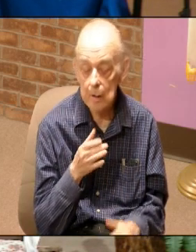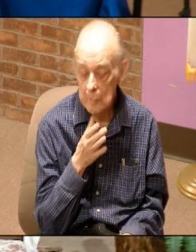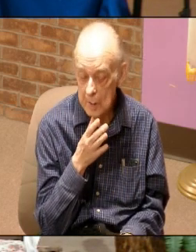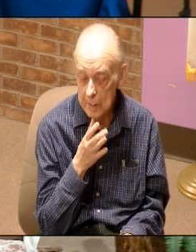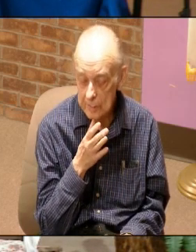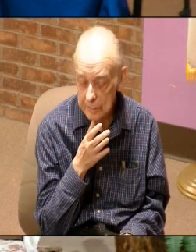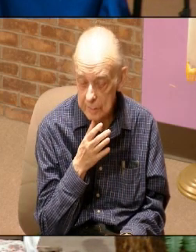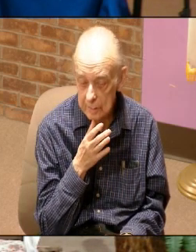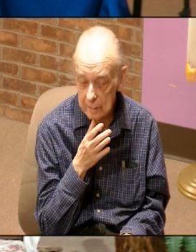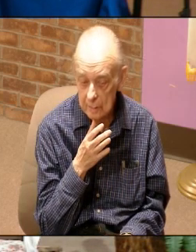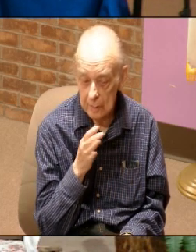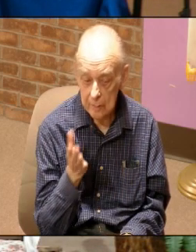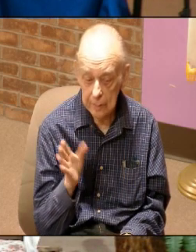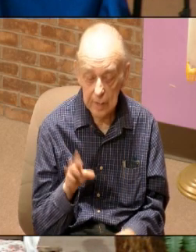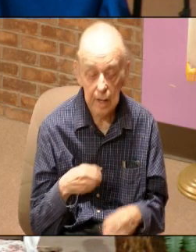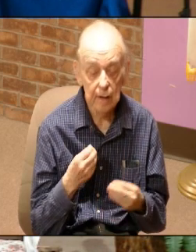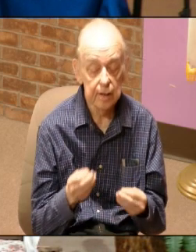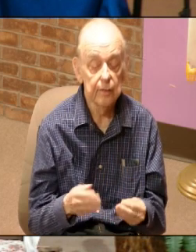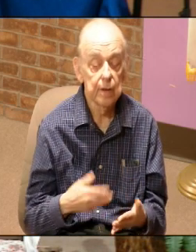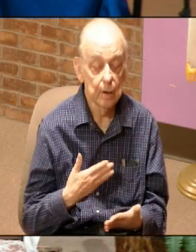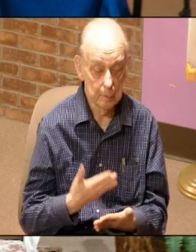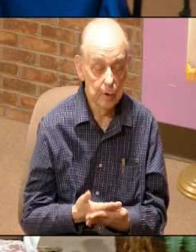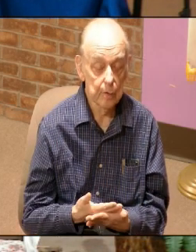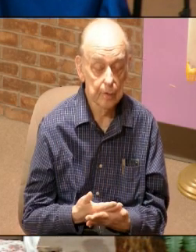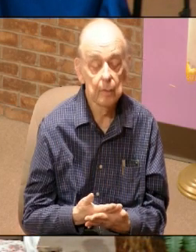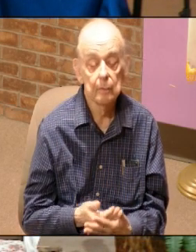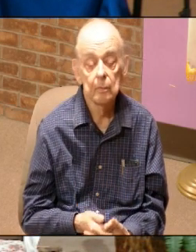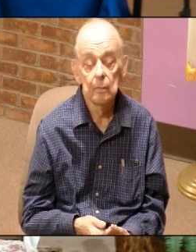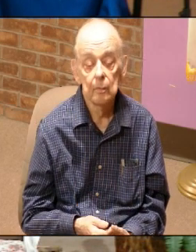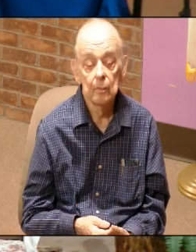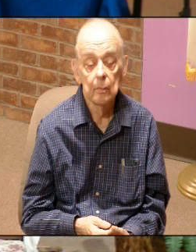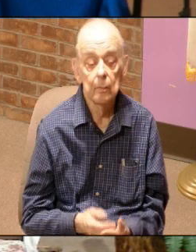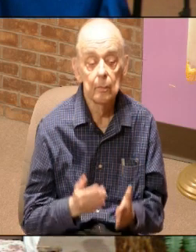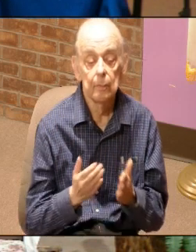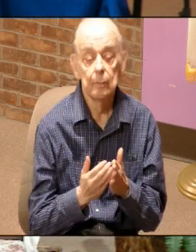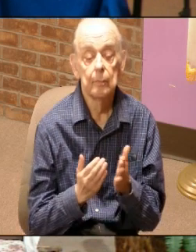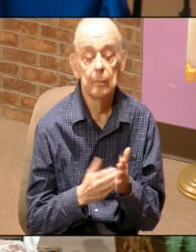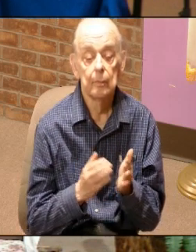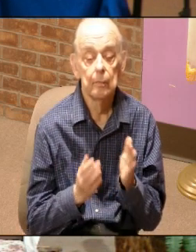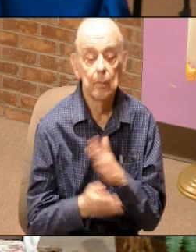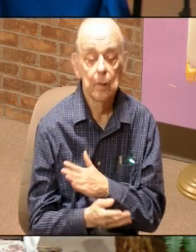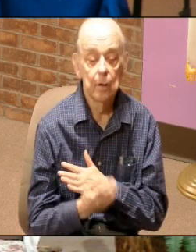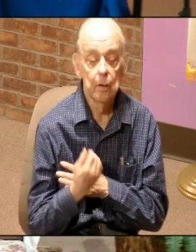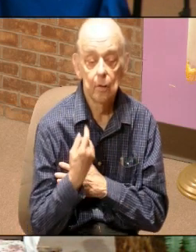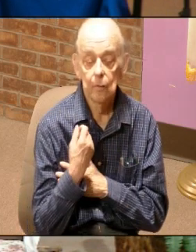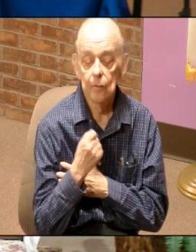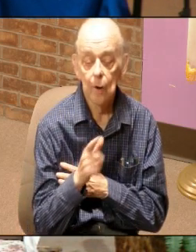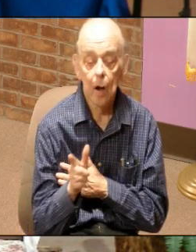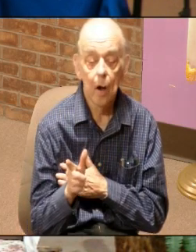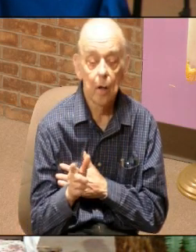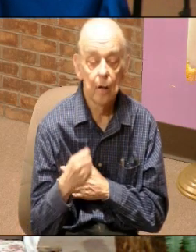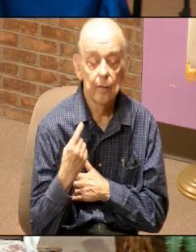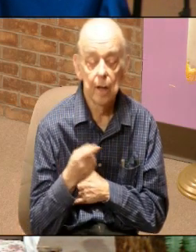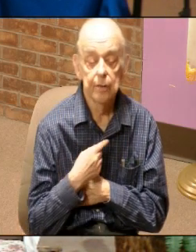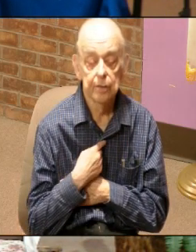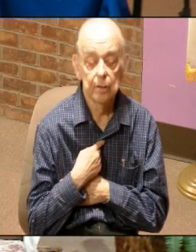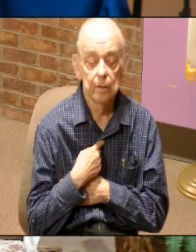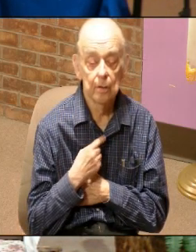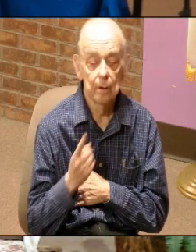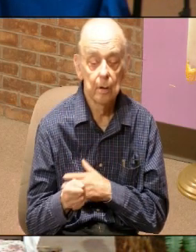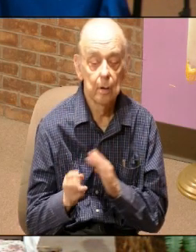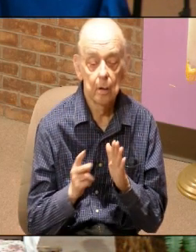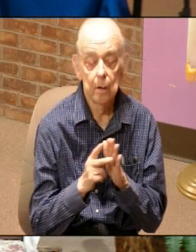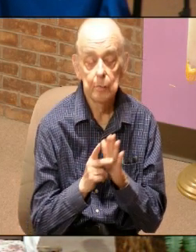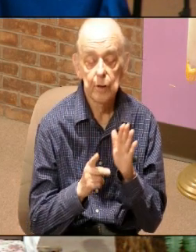that have given birth. The message this morning is for every one of us because there's some